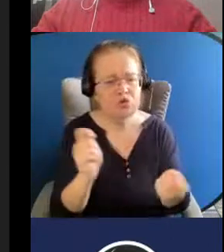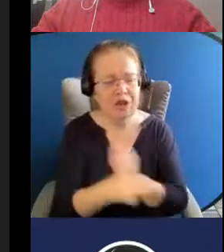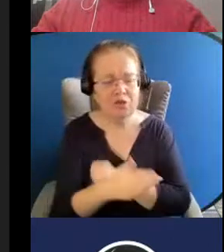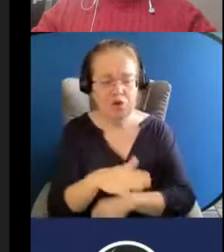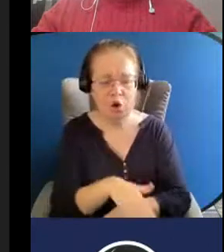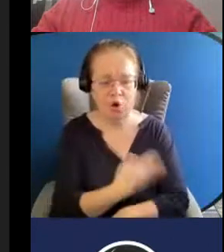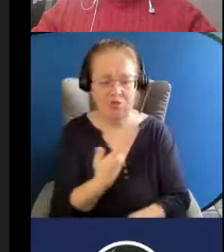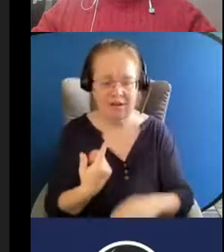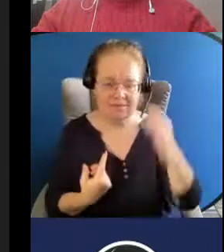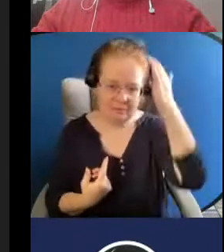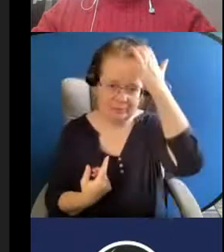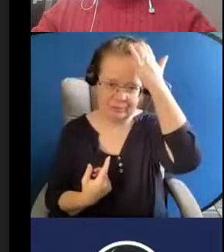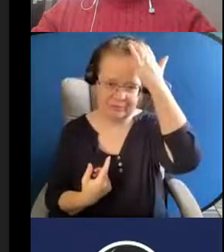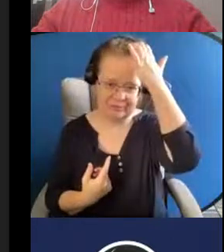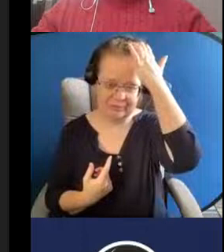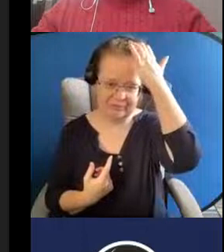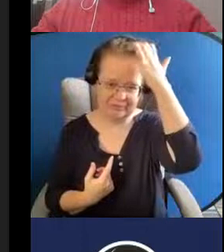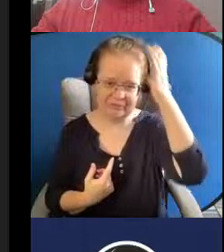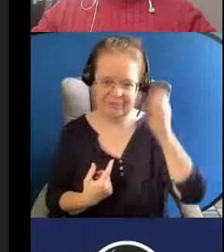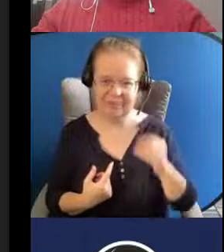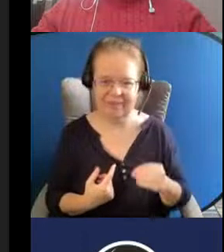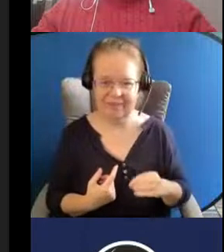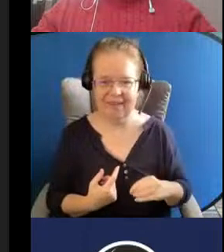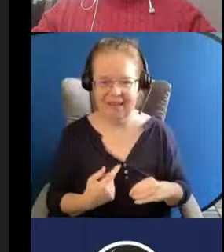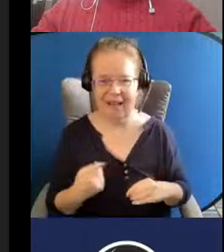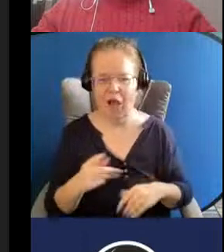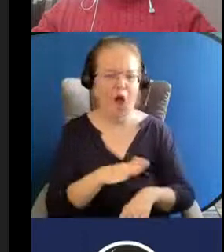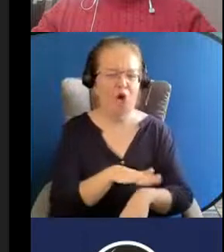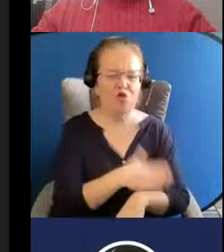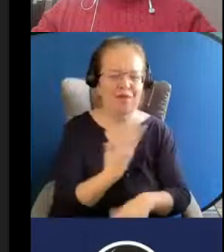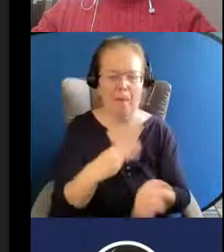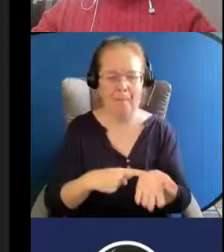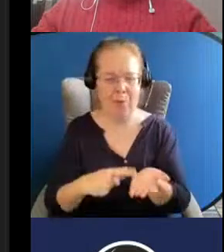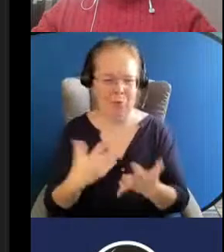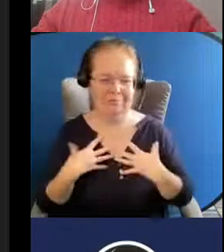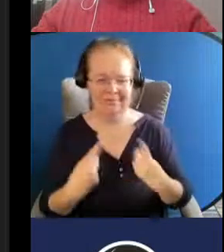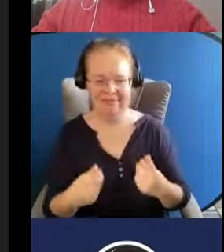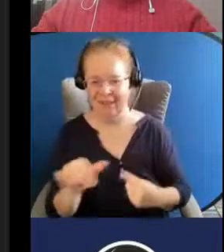my color blindness sticking in. Okay. Yeah. It's either green or blue. It's one of the two.